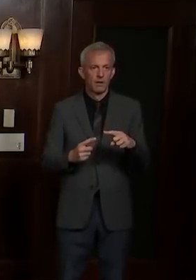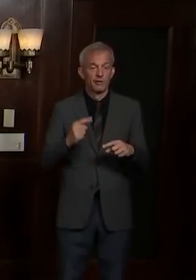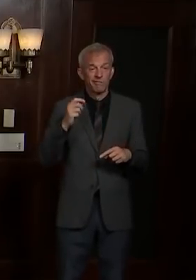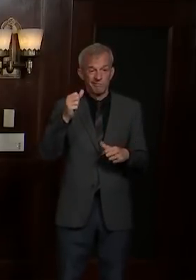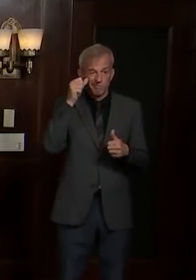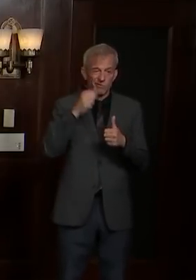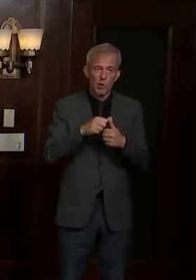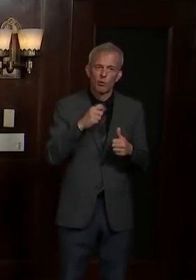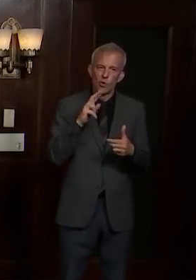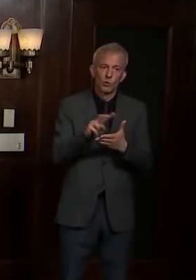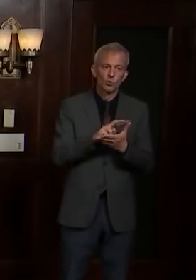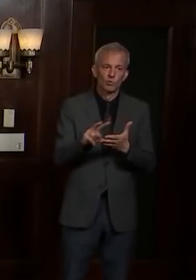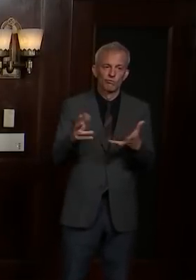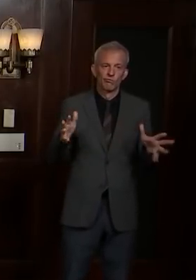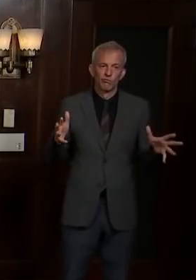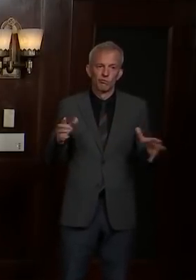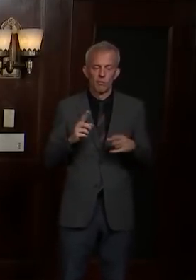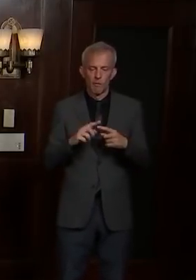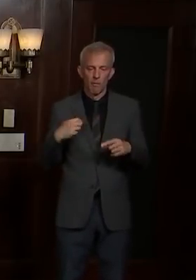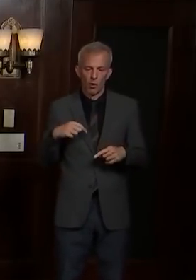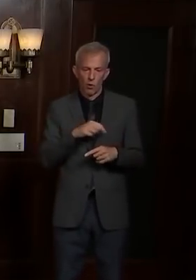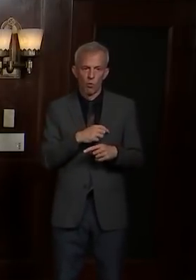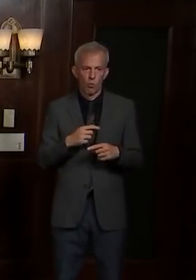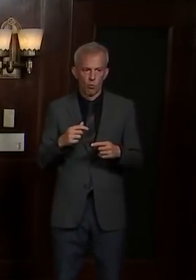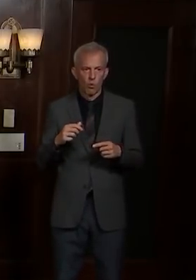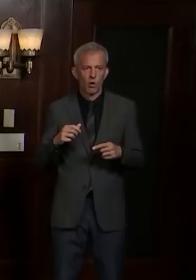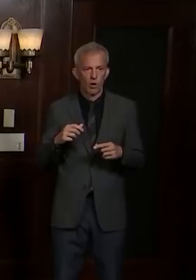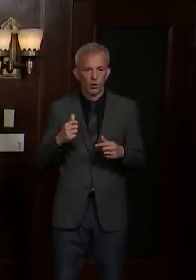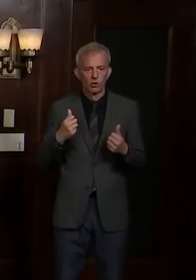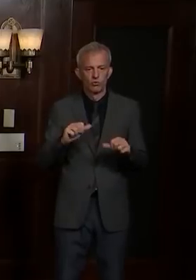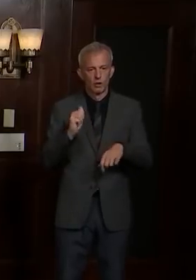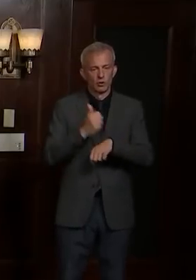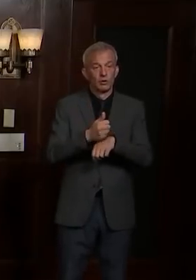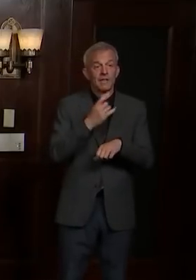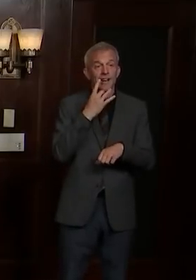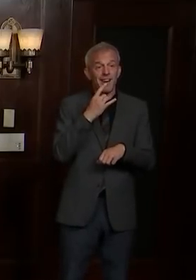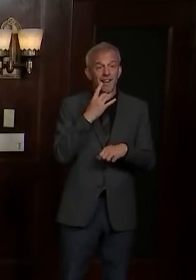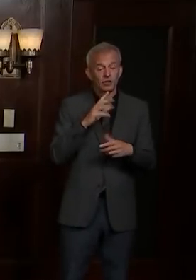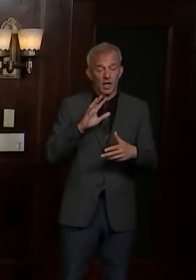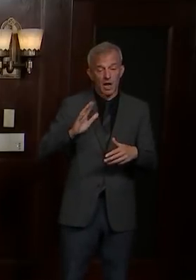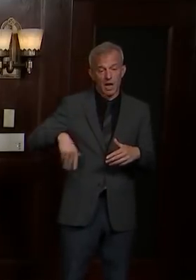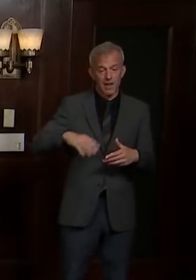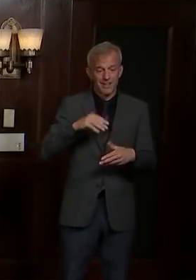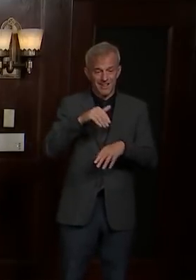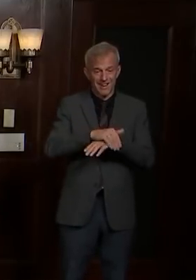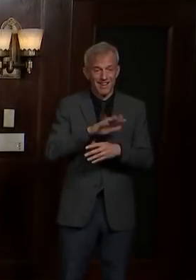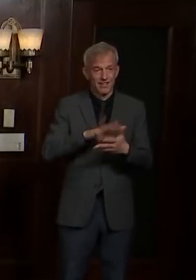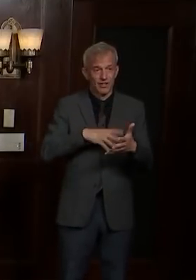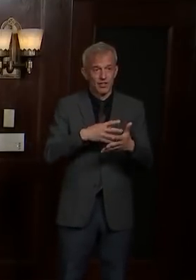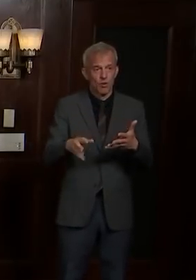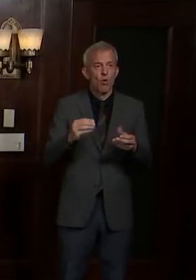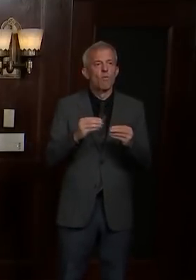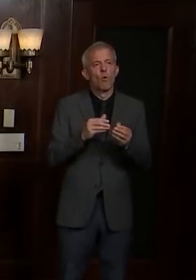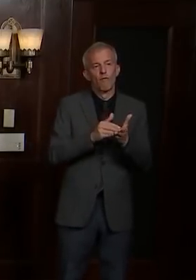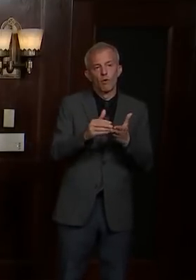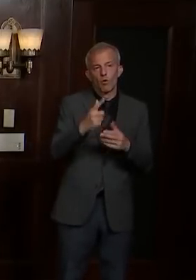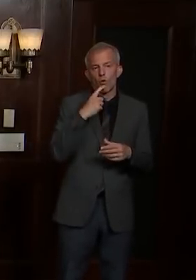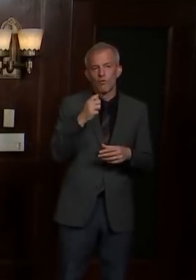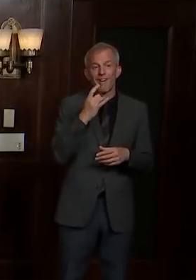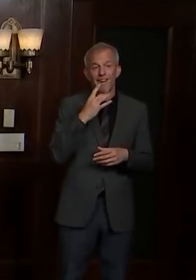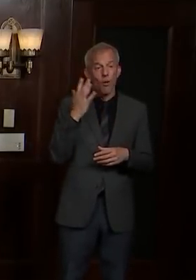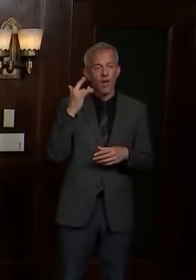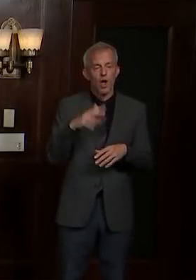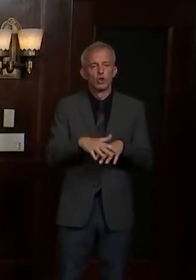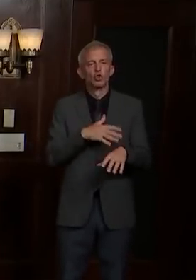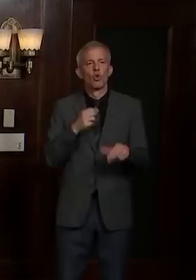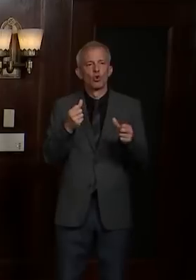and we're acting to make our roads even safer by setting traffic lights to a late-night schedule with more frequent red lights to slow drivers